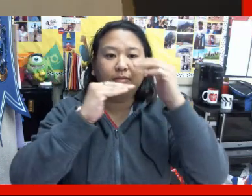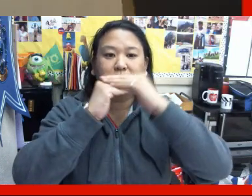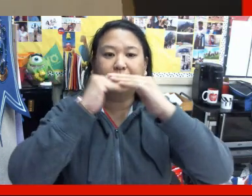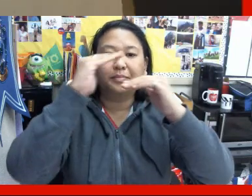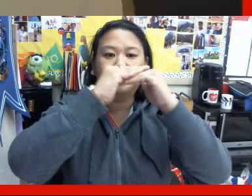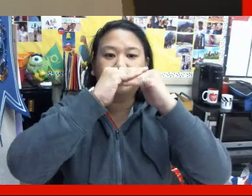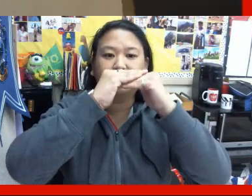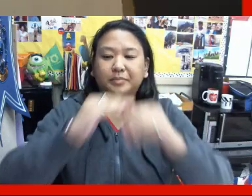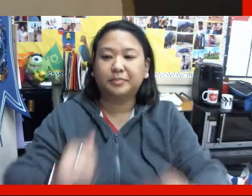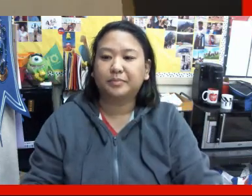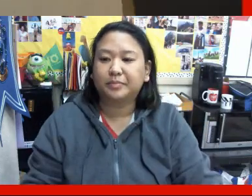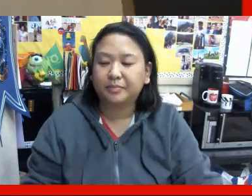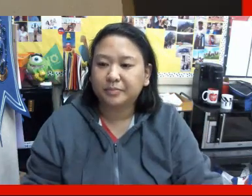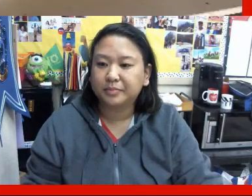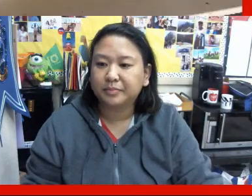Building,